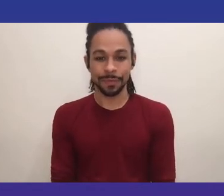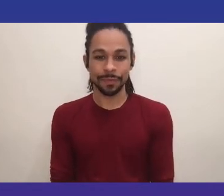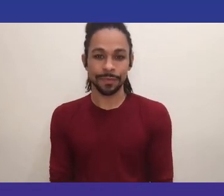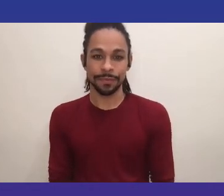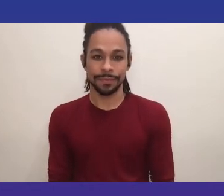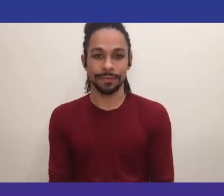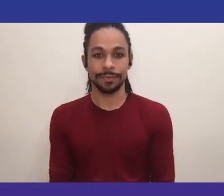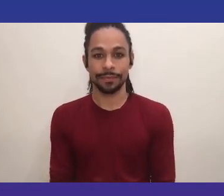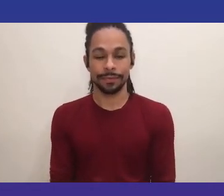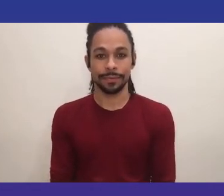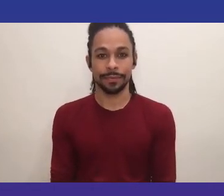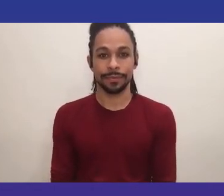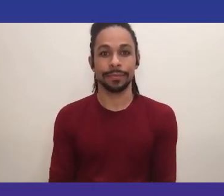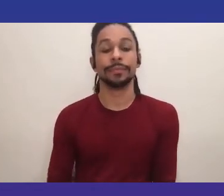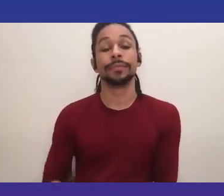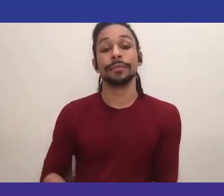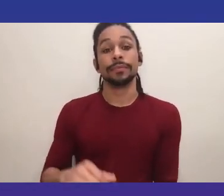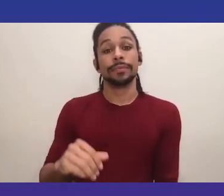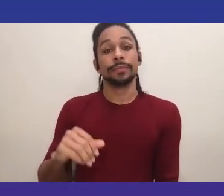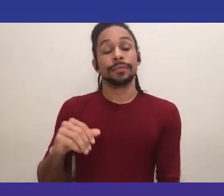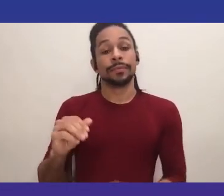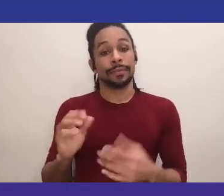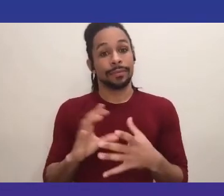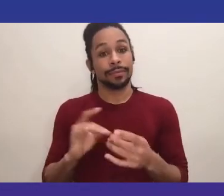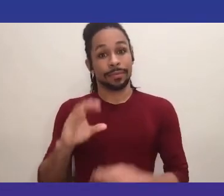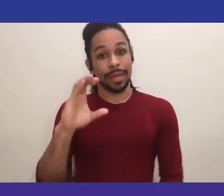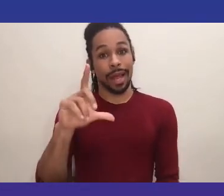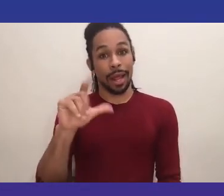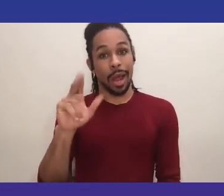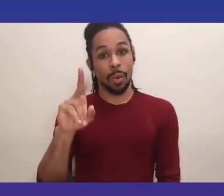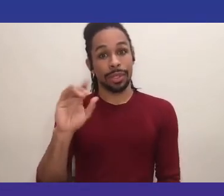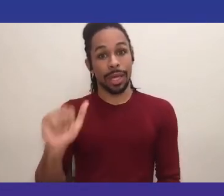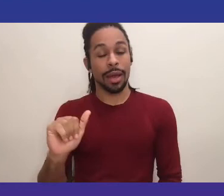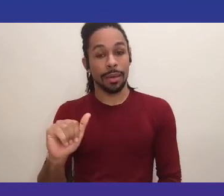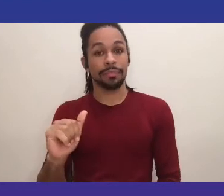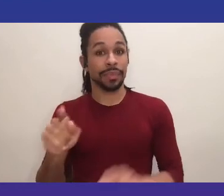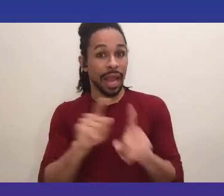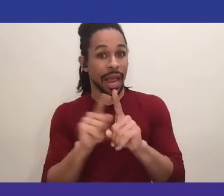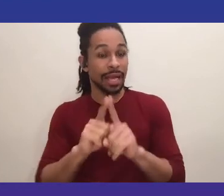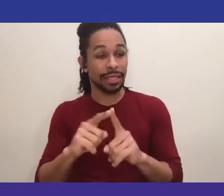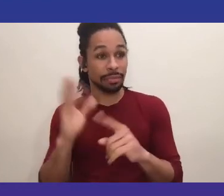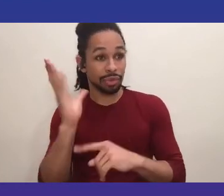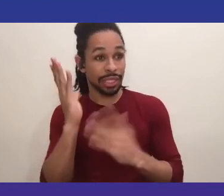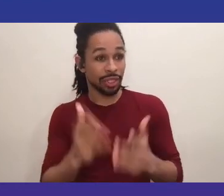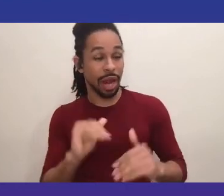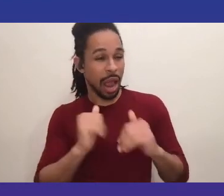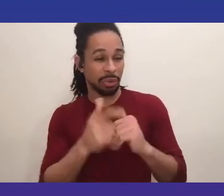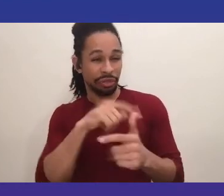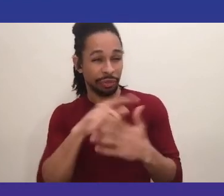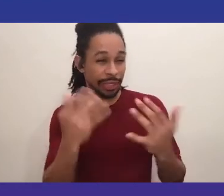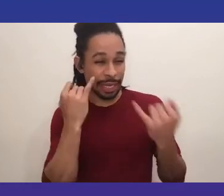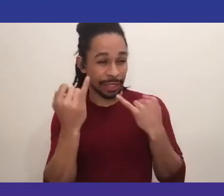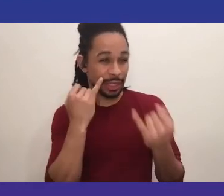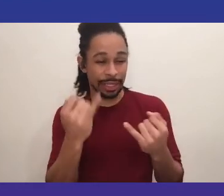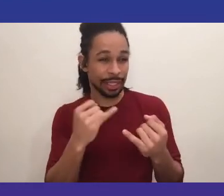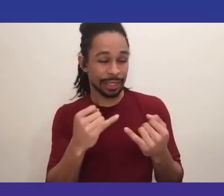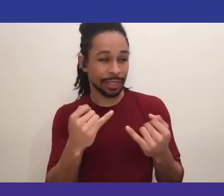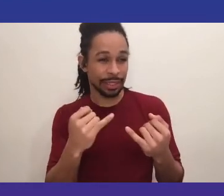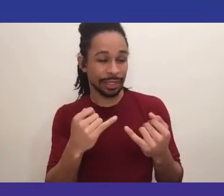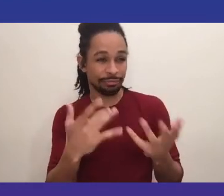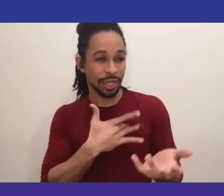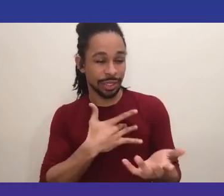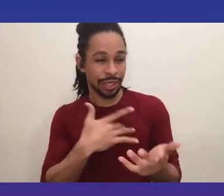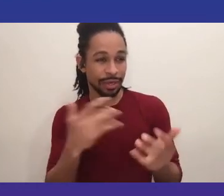Claudia, as a presenter, how do these ideas resonate for you? Because you are a part of the folks